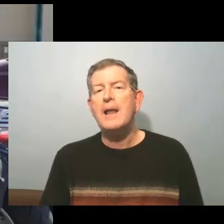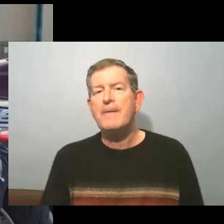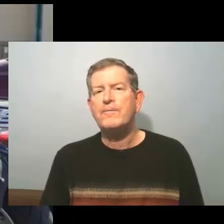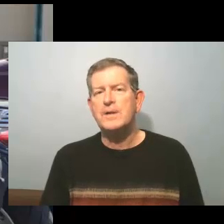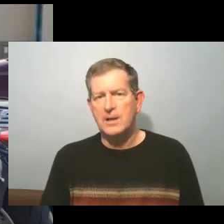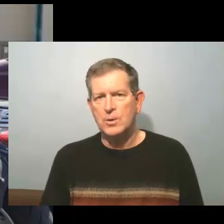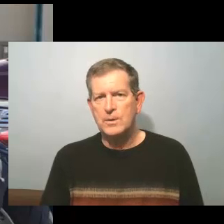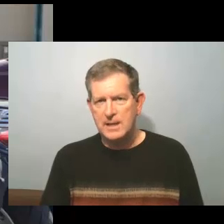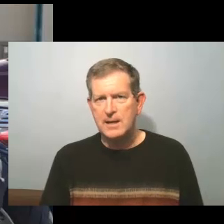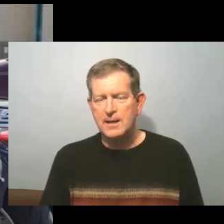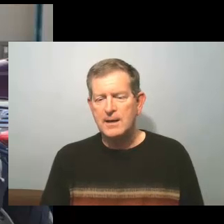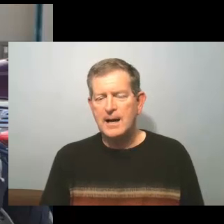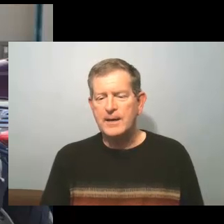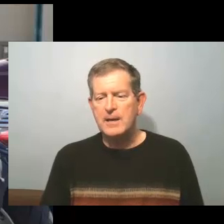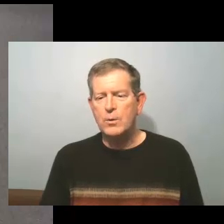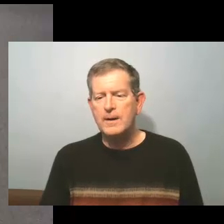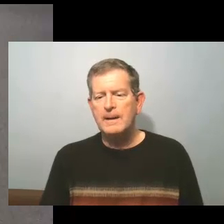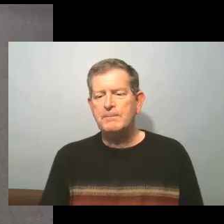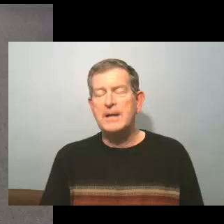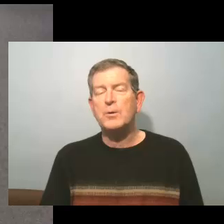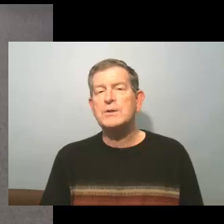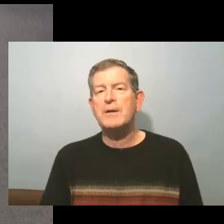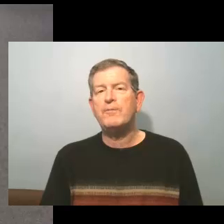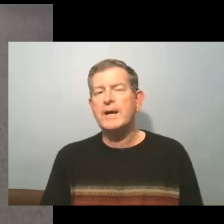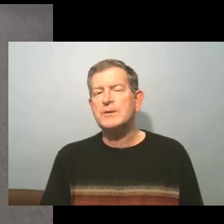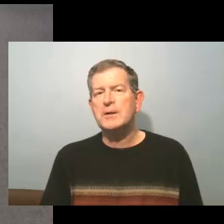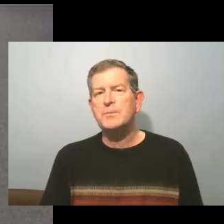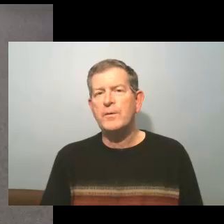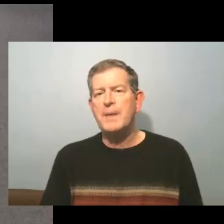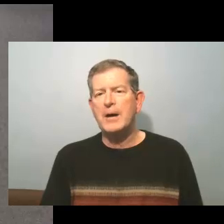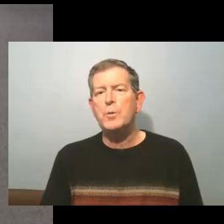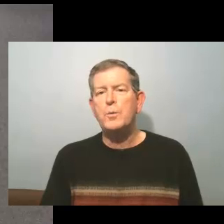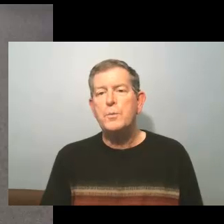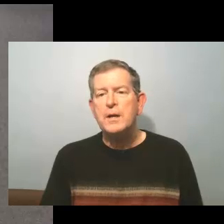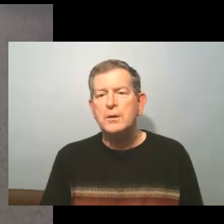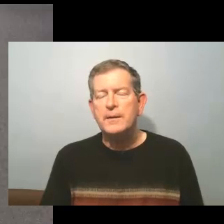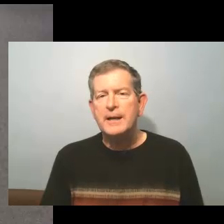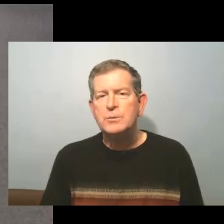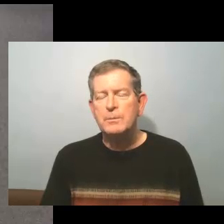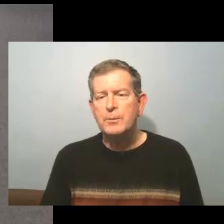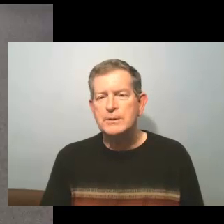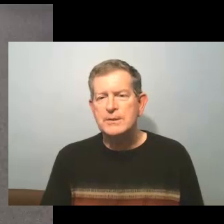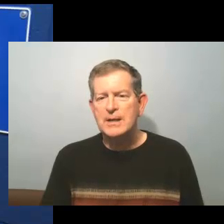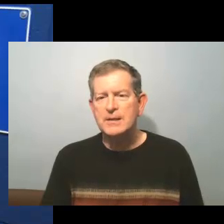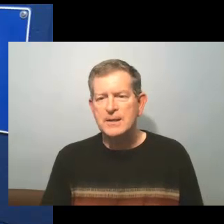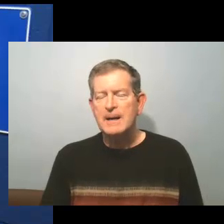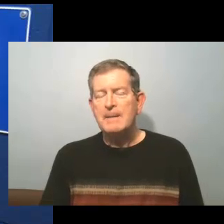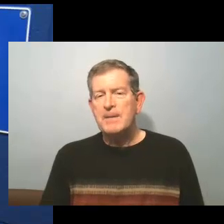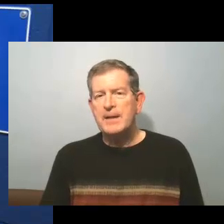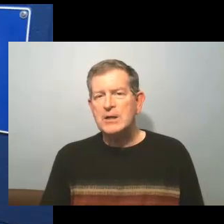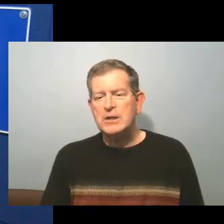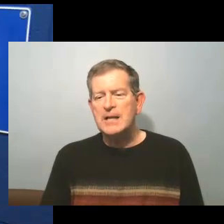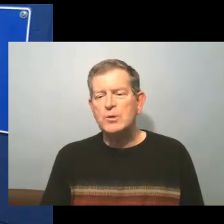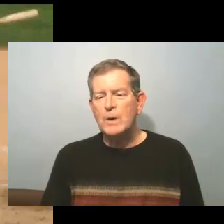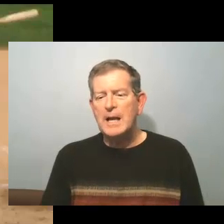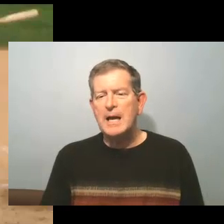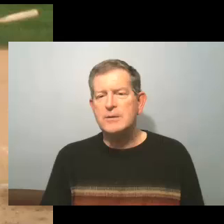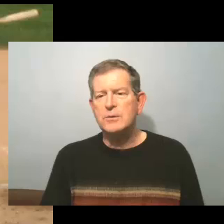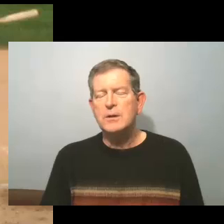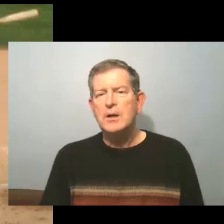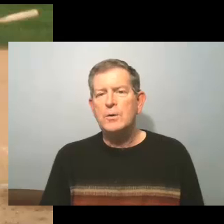the left arrow key on the keyboard. And notice how the flag starts moving back. Le pupitre, and the next person says. And the next says,